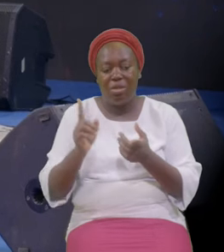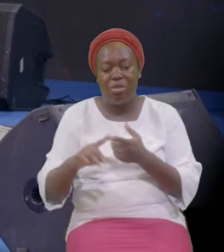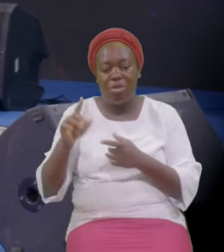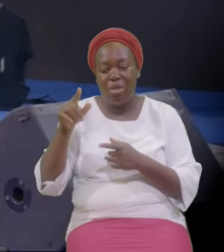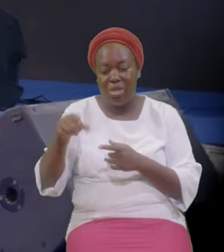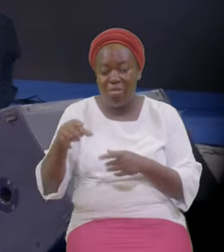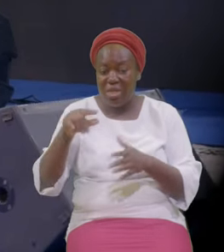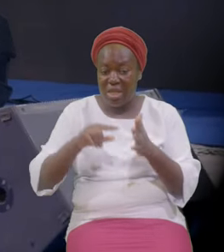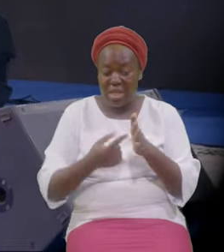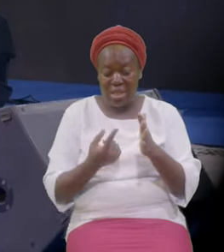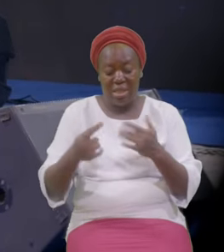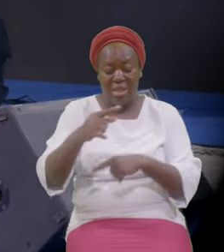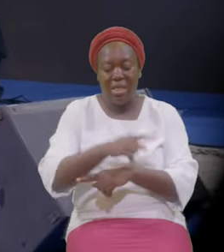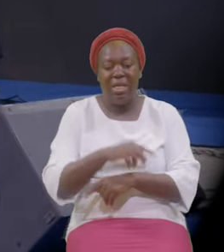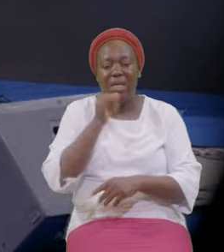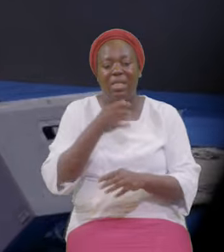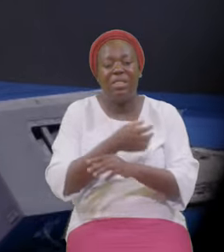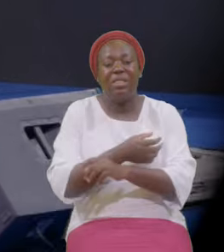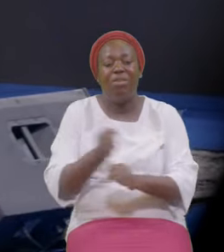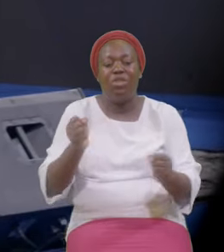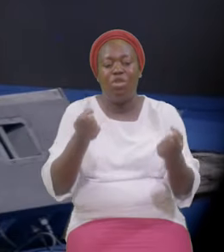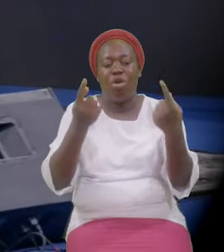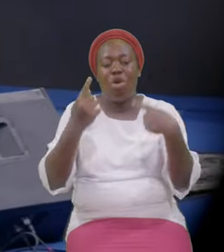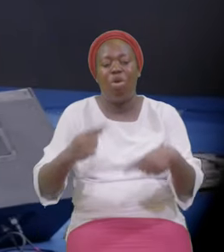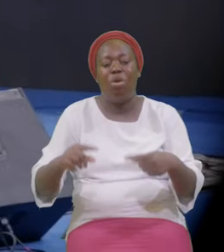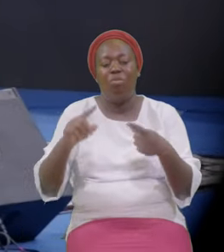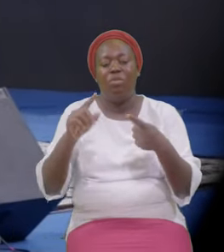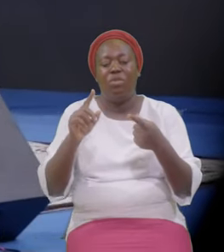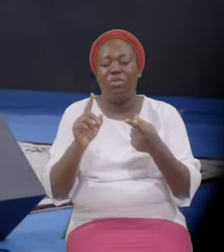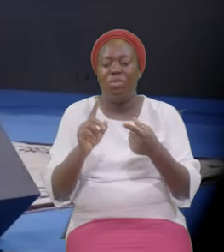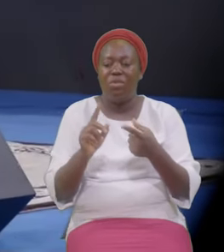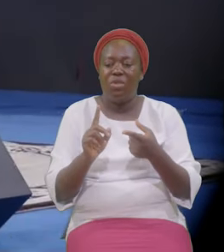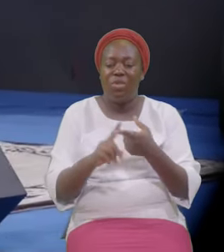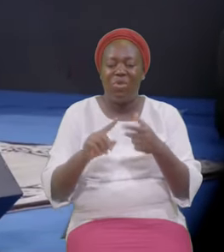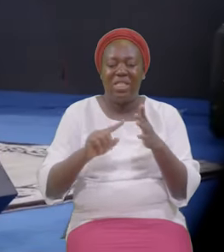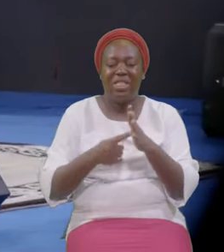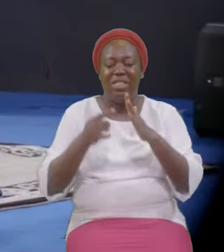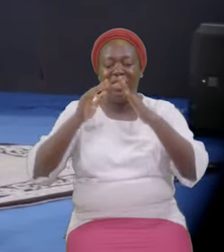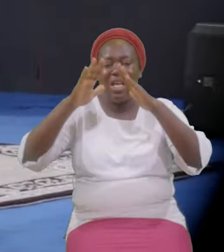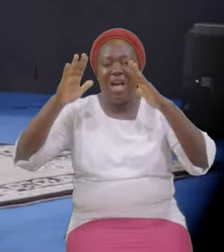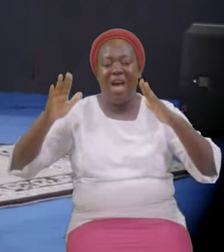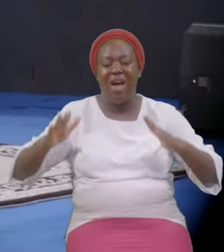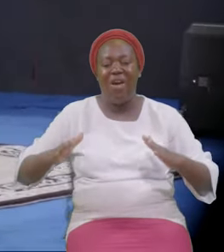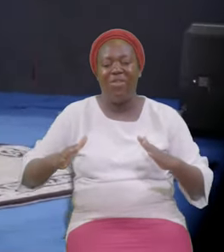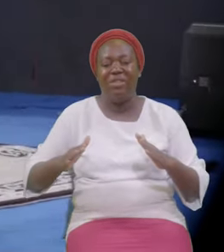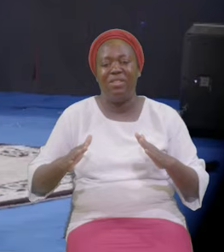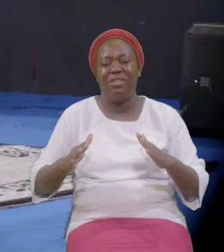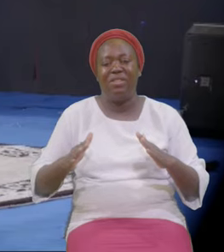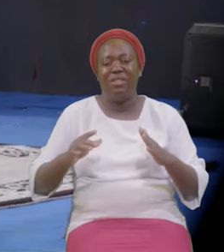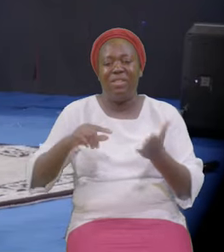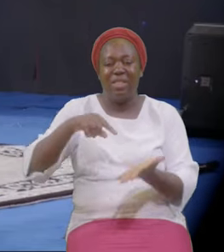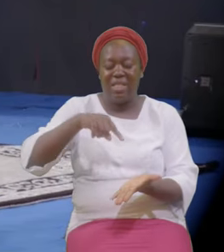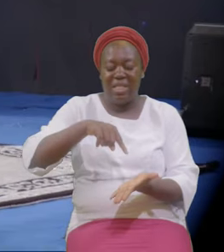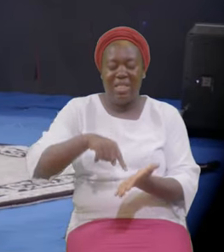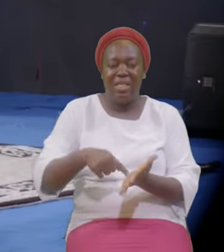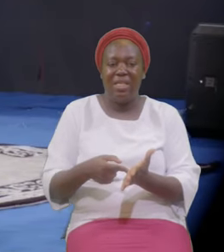is salvation come to this house. This day,